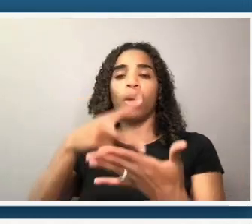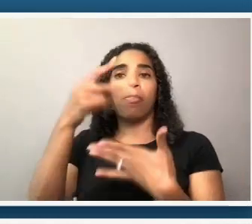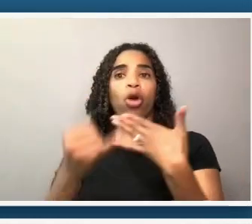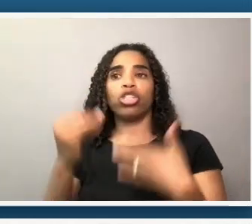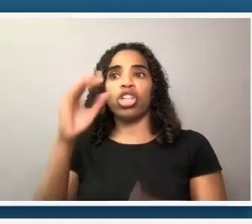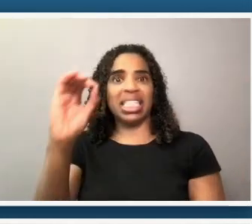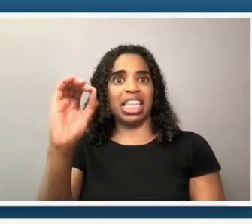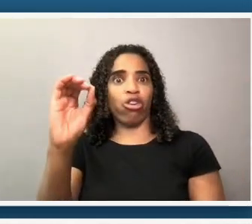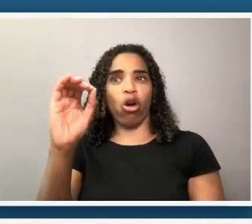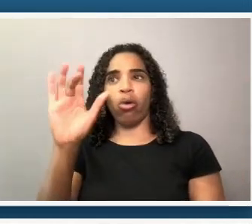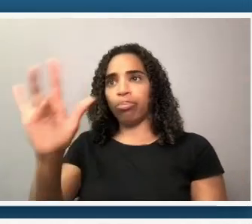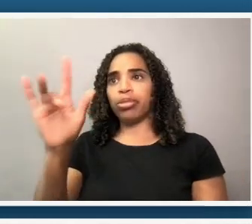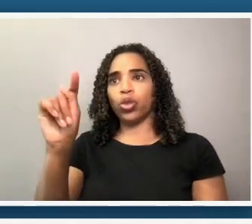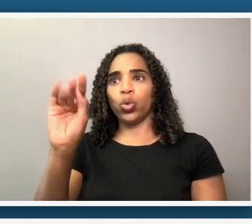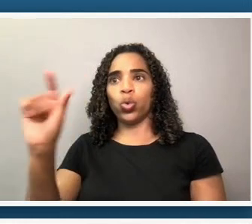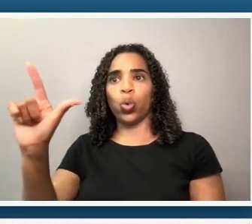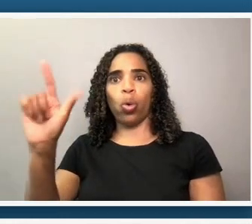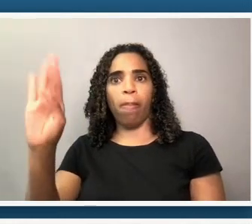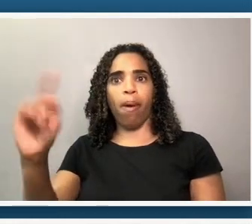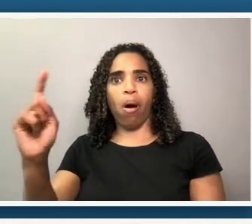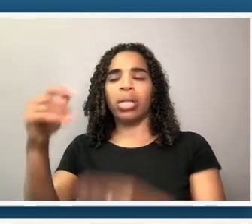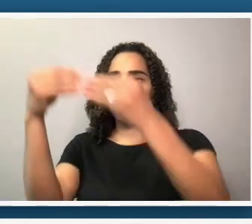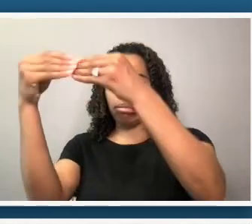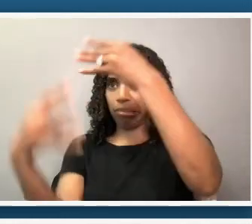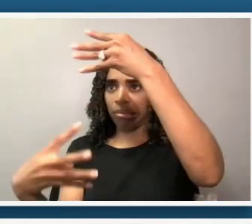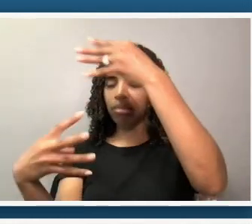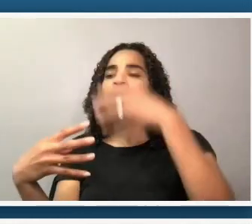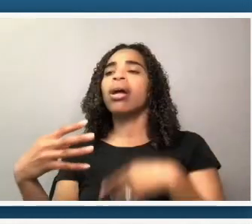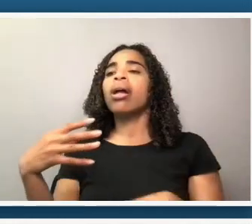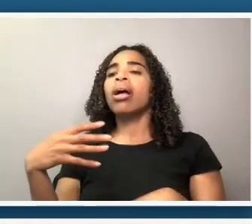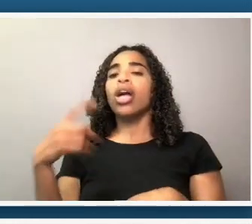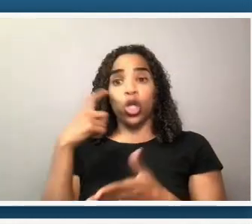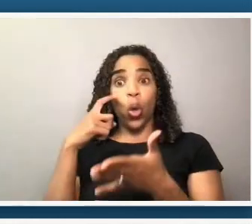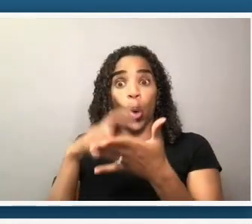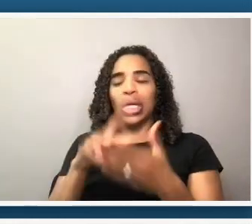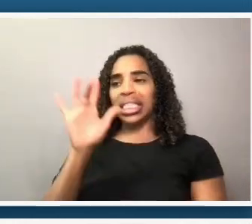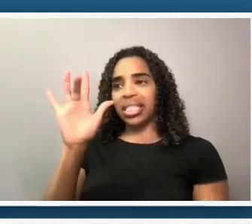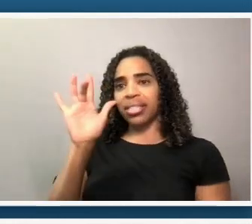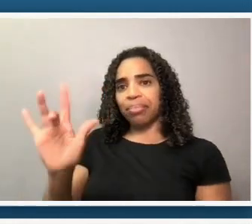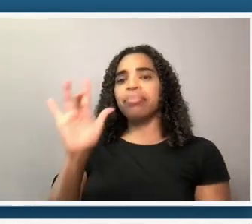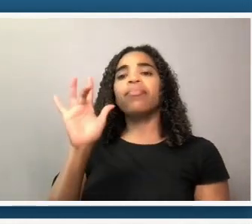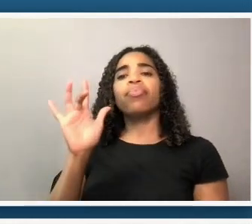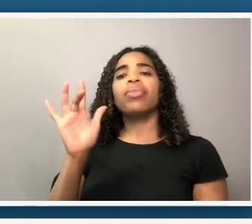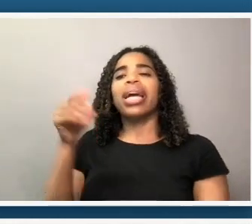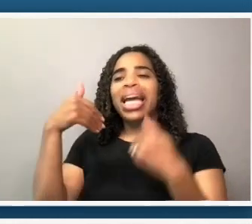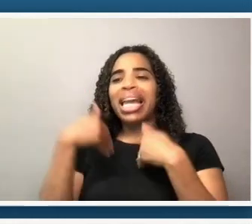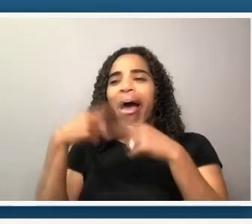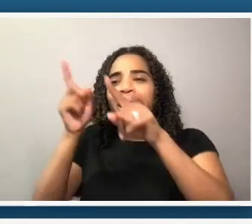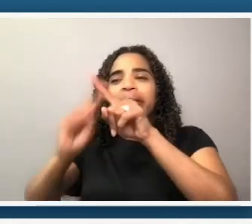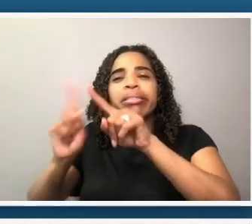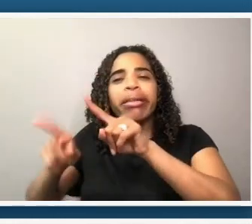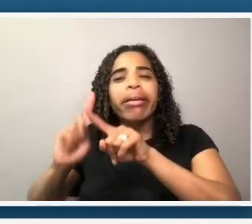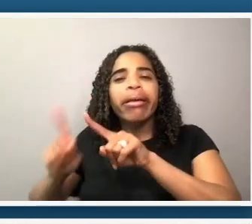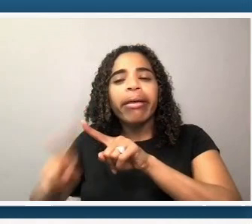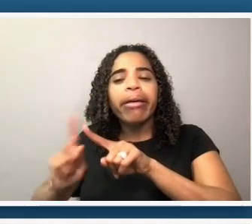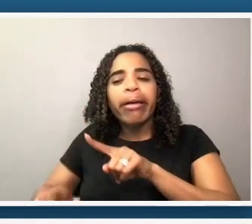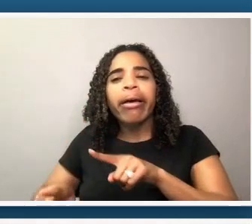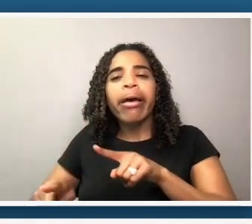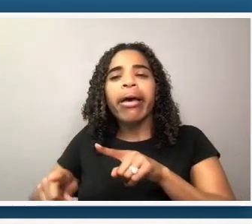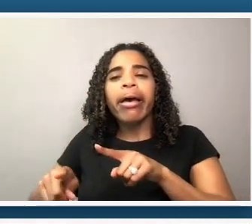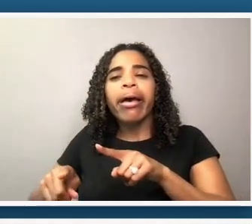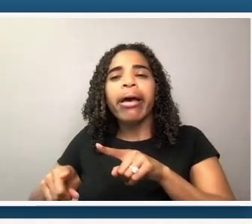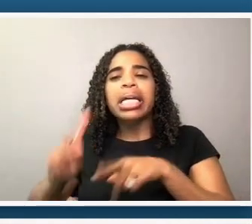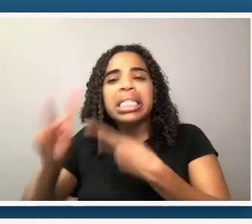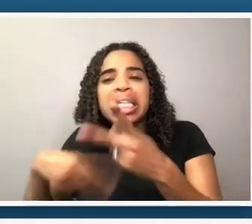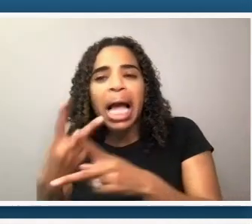toolbox. And you can see there that when you go to that toolbox, it gives you lots of different types